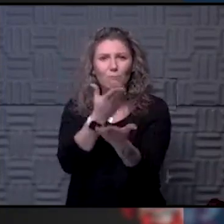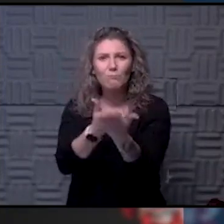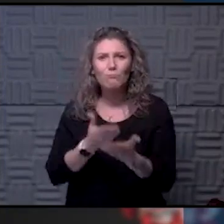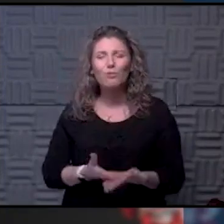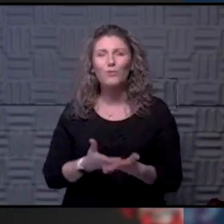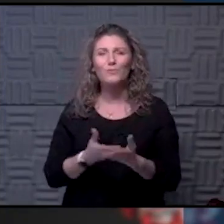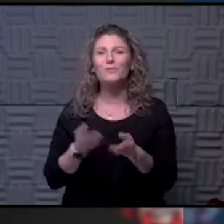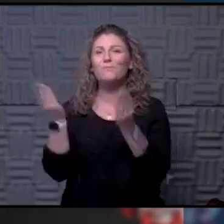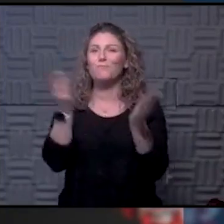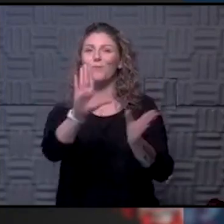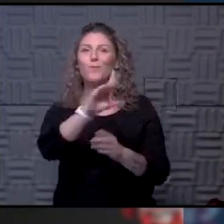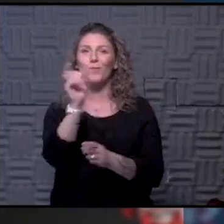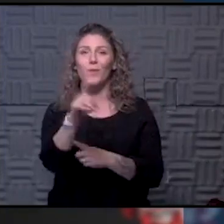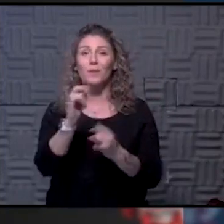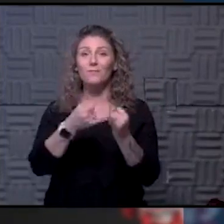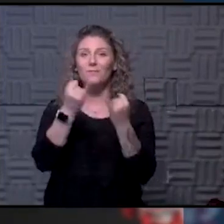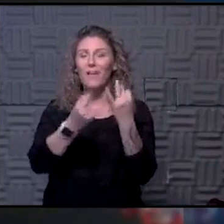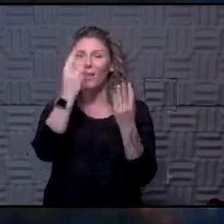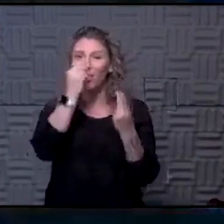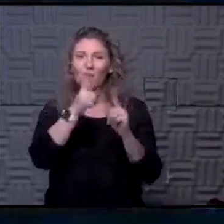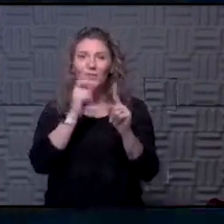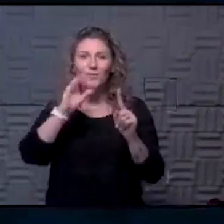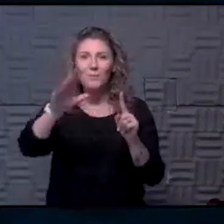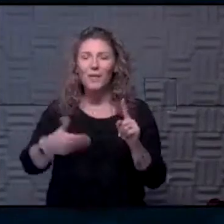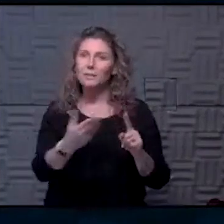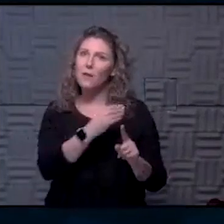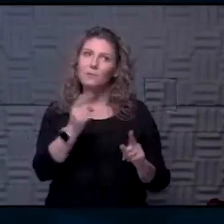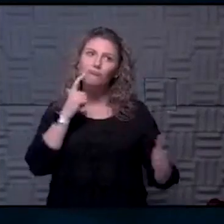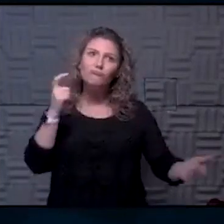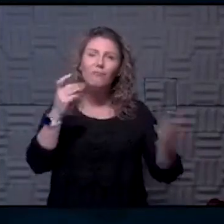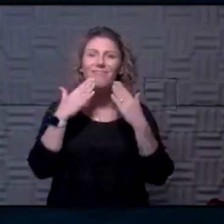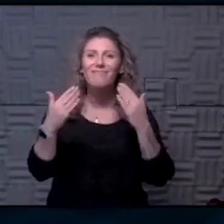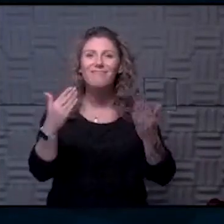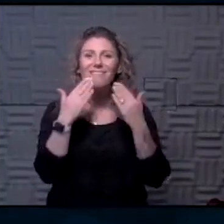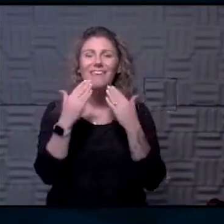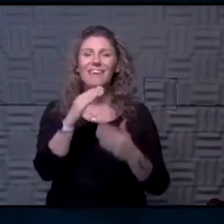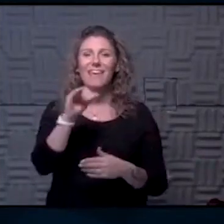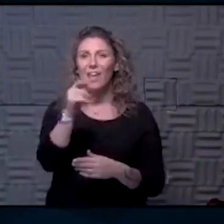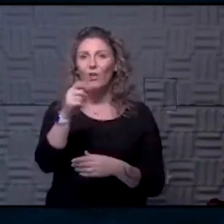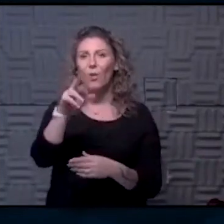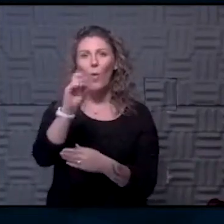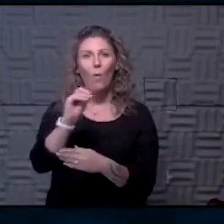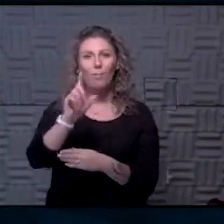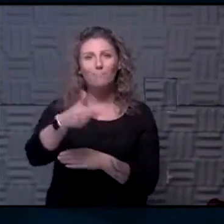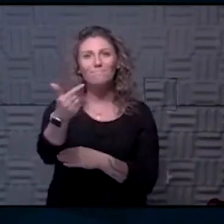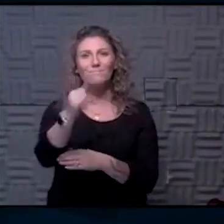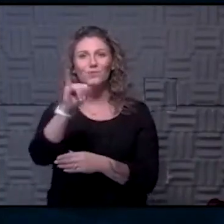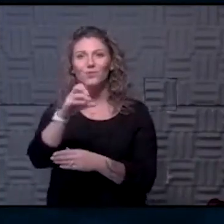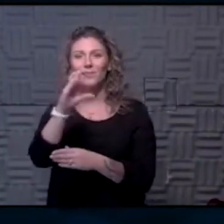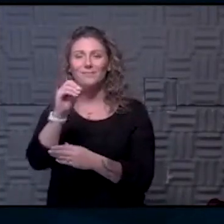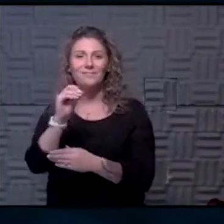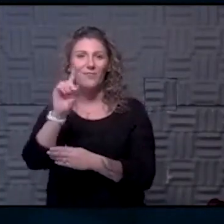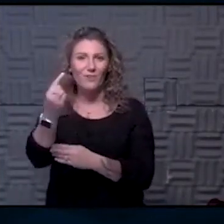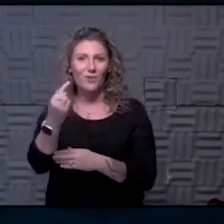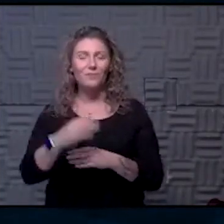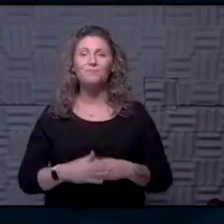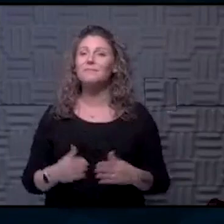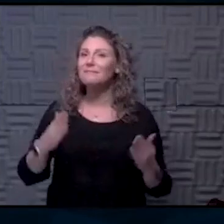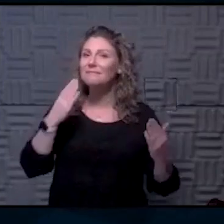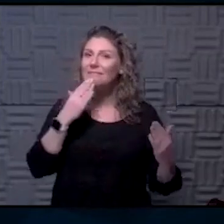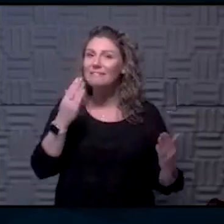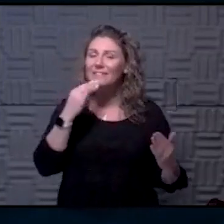too. Final thoughts from our guests, and a big thank you, Dr. Areola in Johnson County. I go to you first. Thank you,